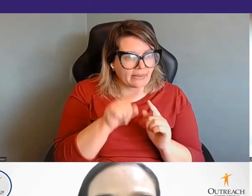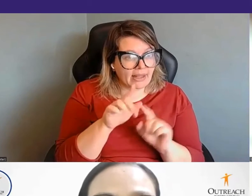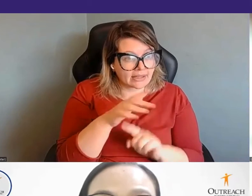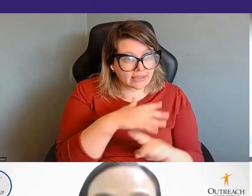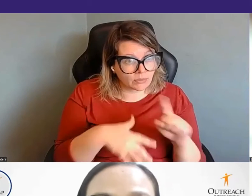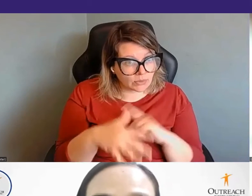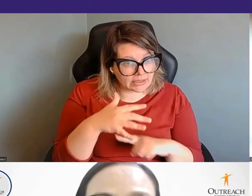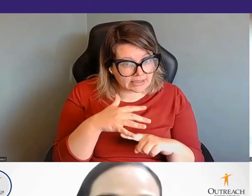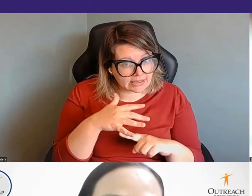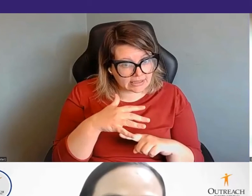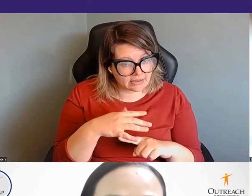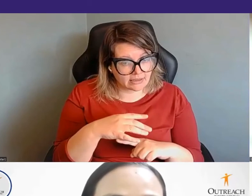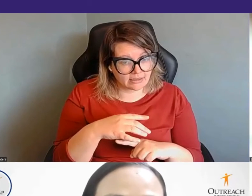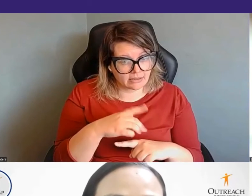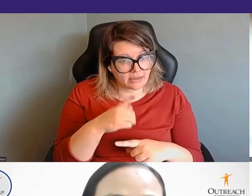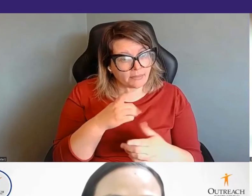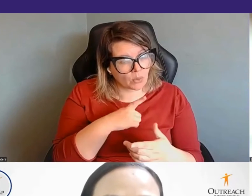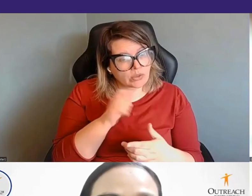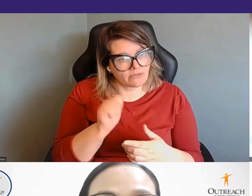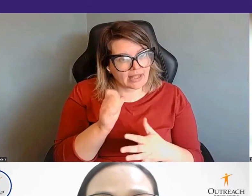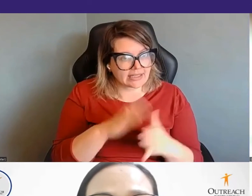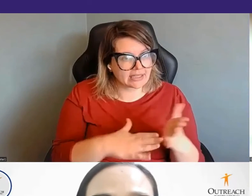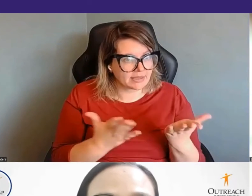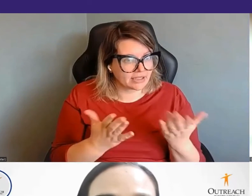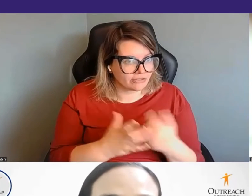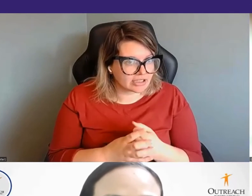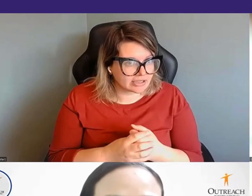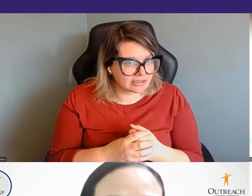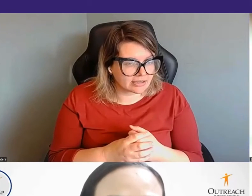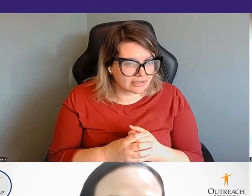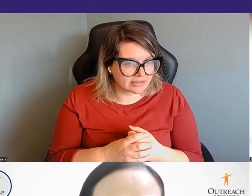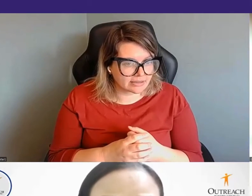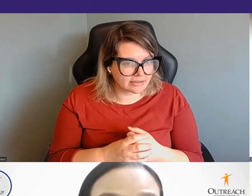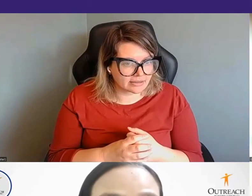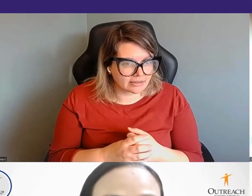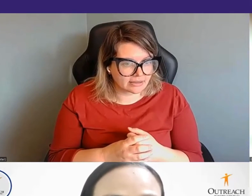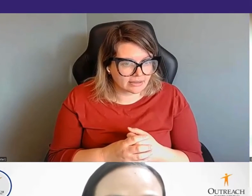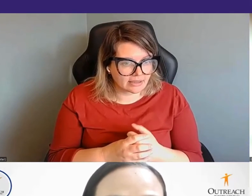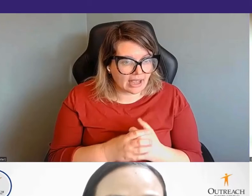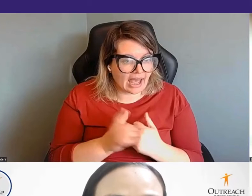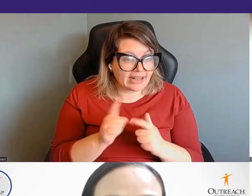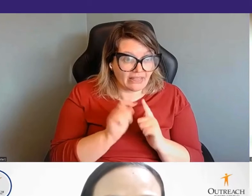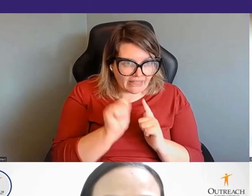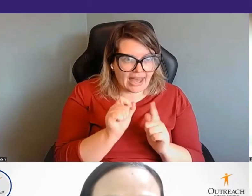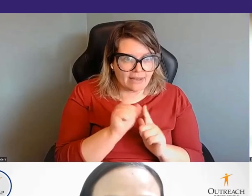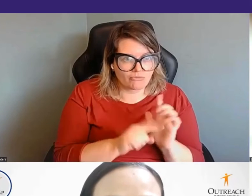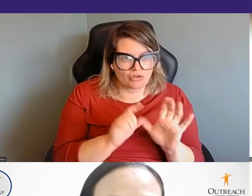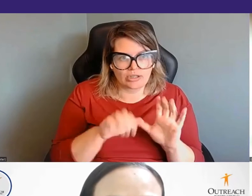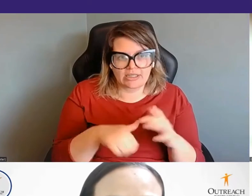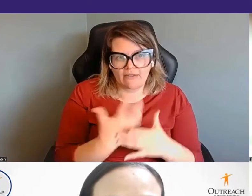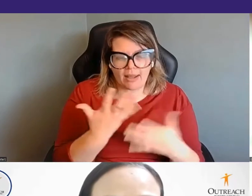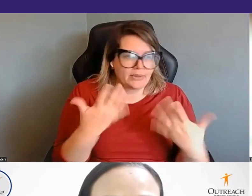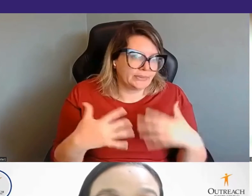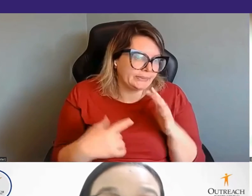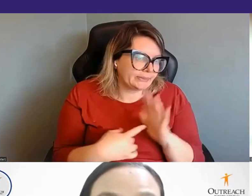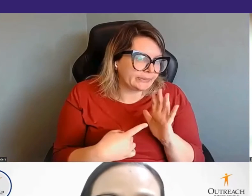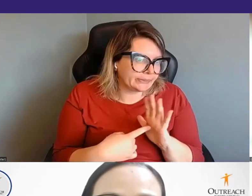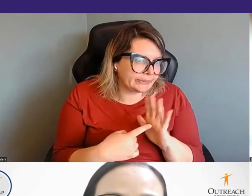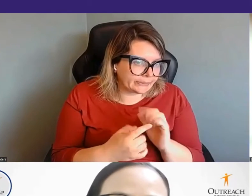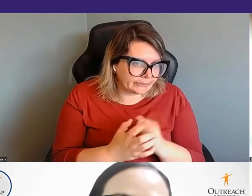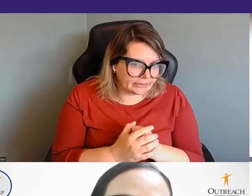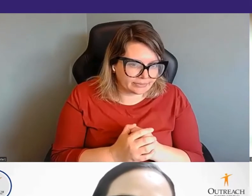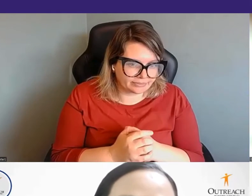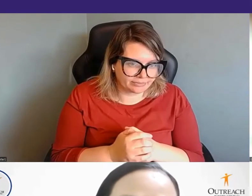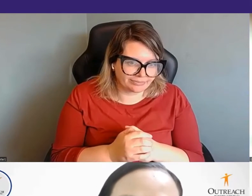featured because of that experience in their project development in